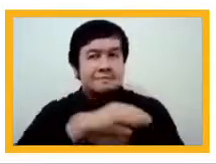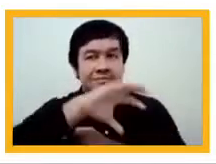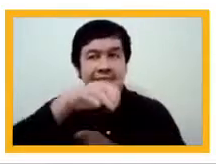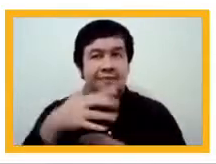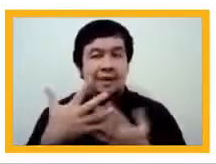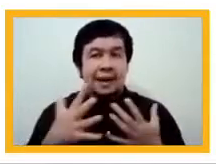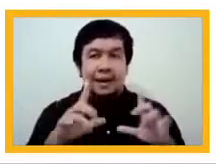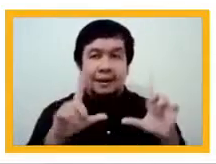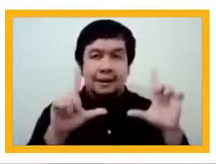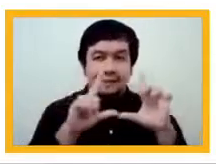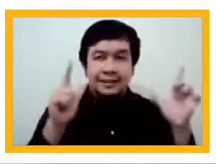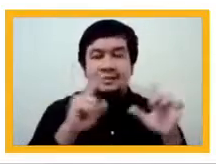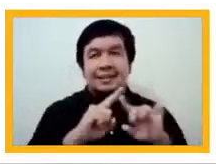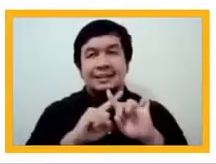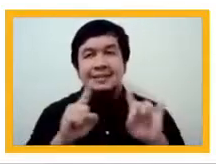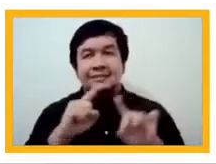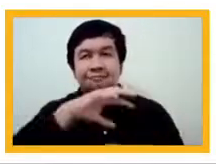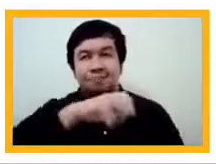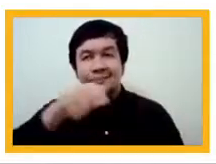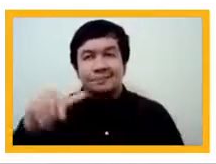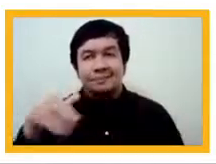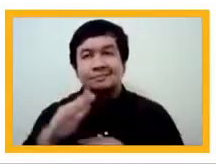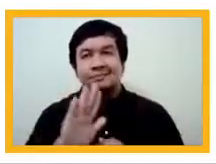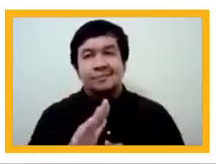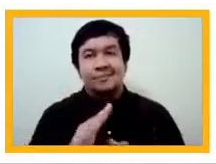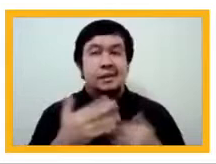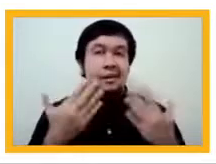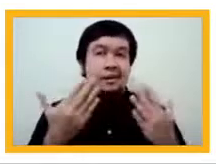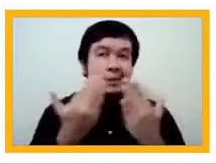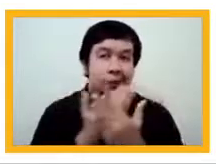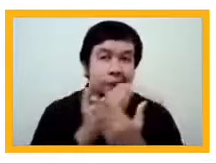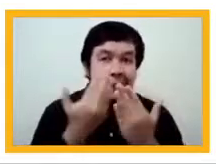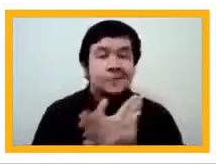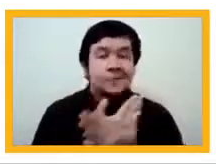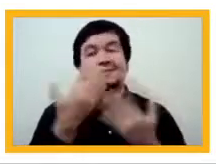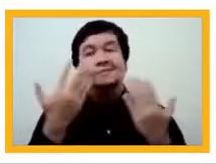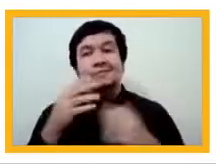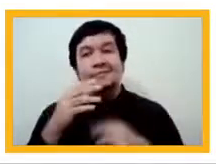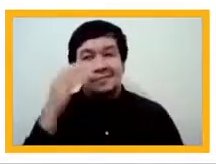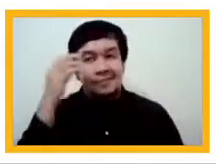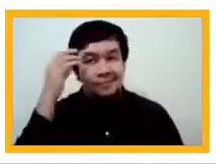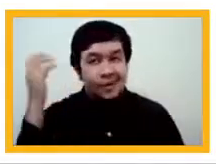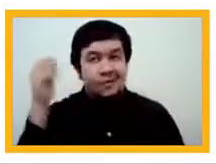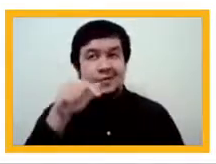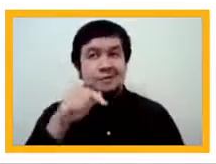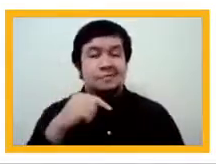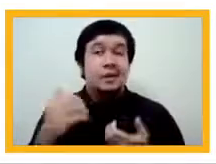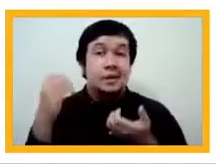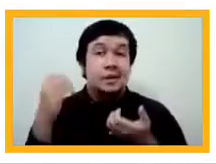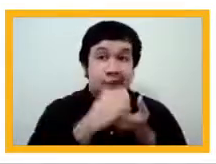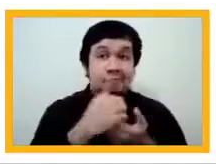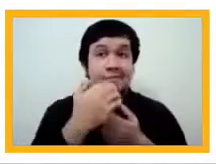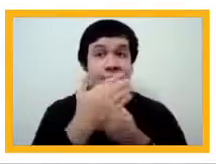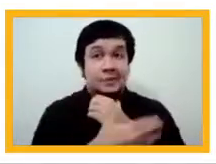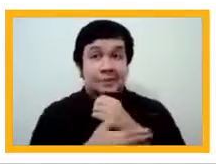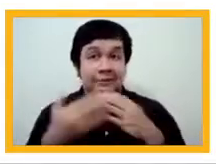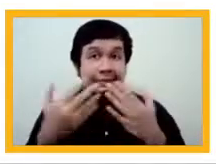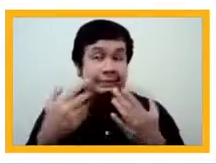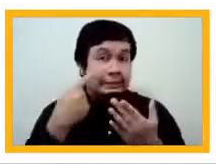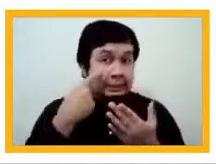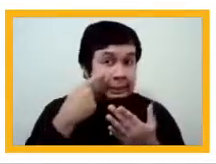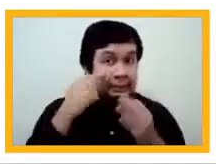is a new emerging area. So we need to, countries need to discuss with this issue, how